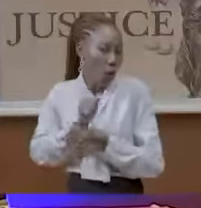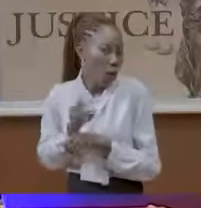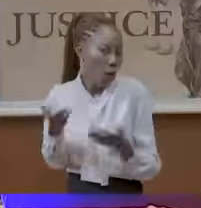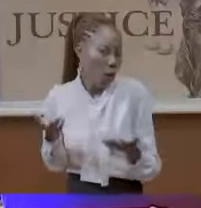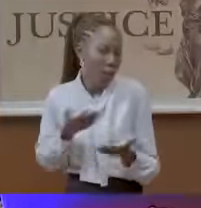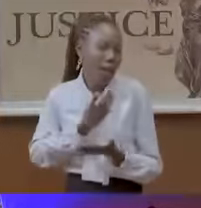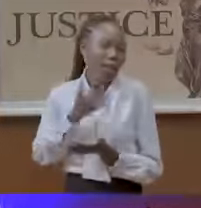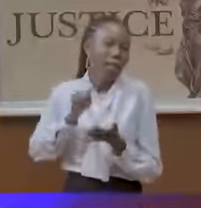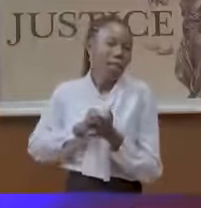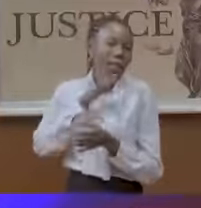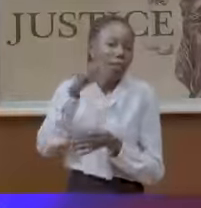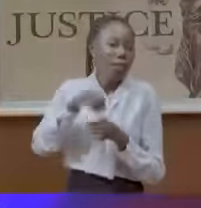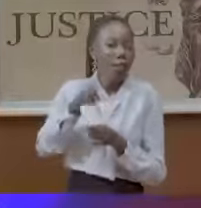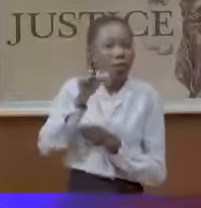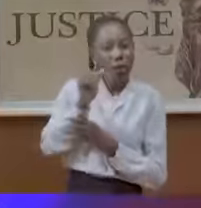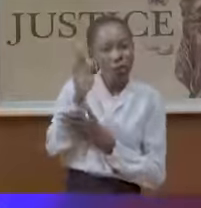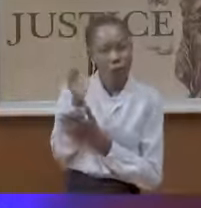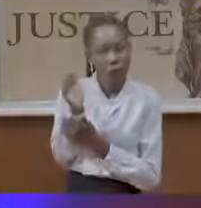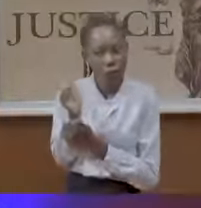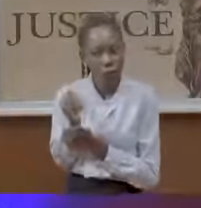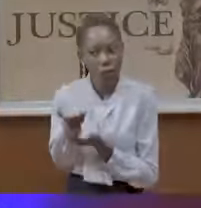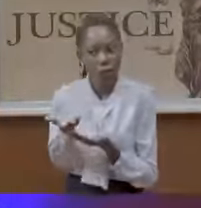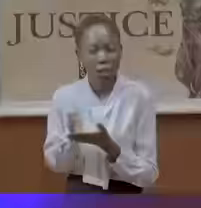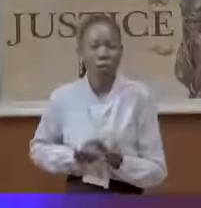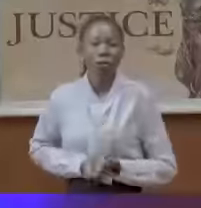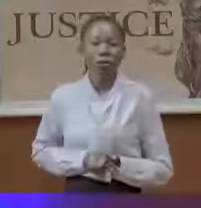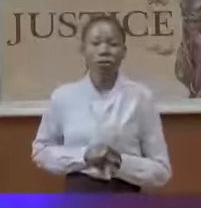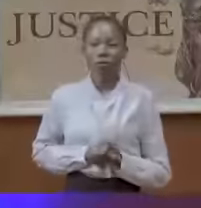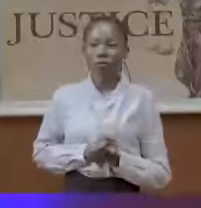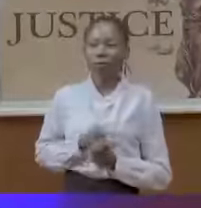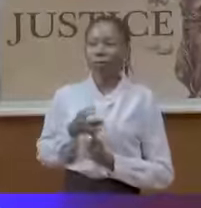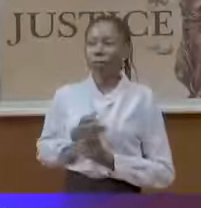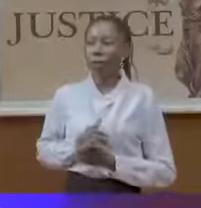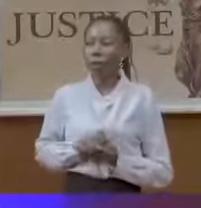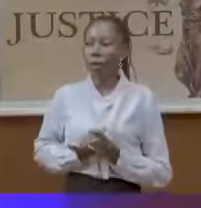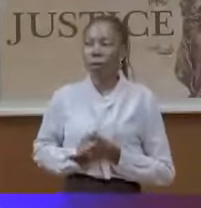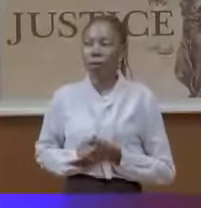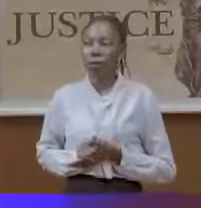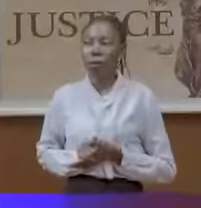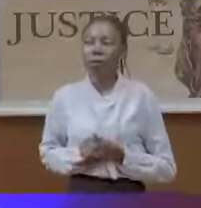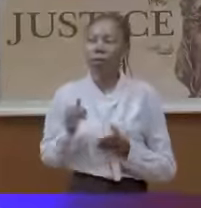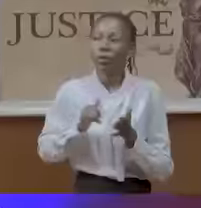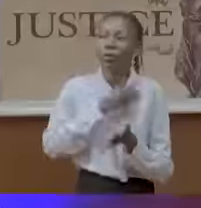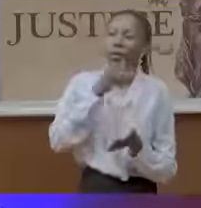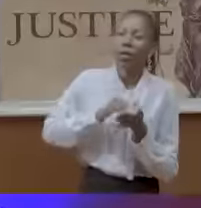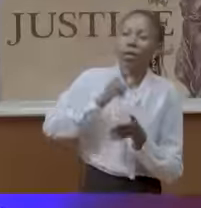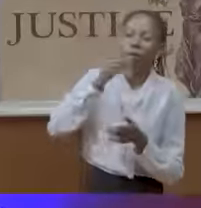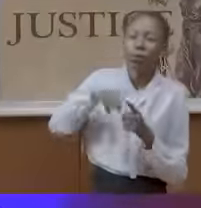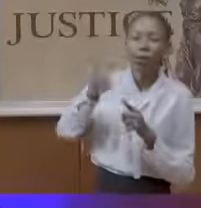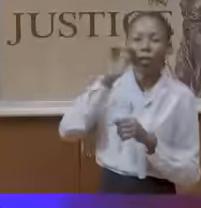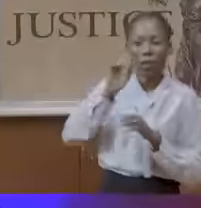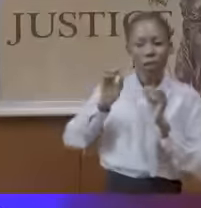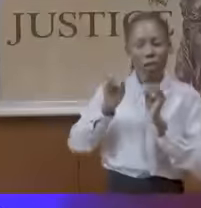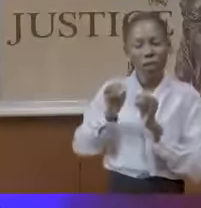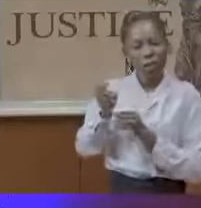was 2015 when we were in the house, when we were at Ilishe, I remember. That was when she was taking them. And she